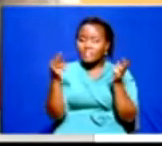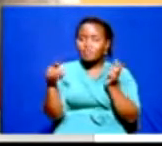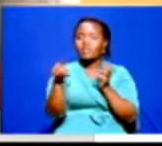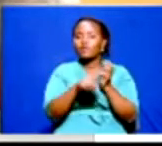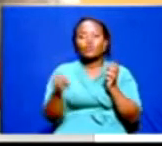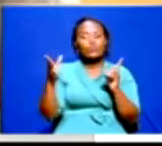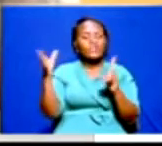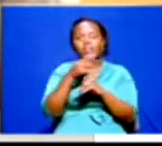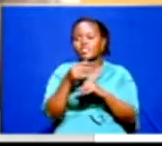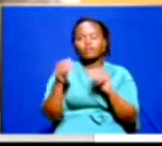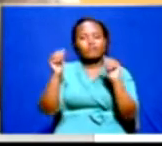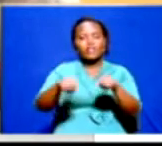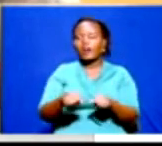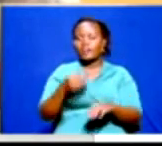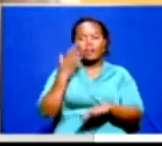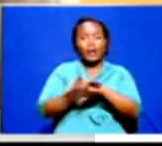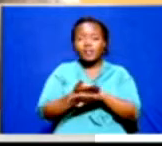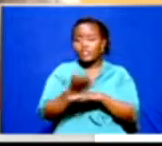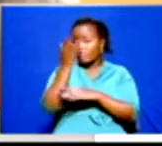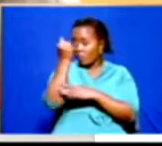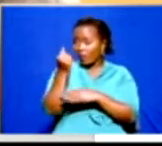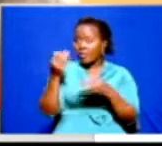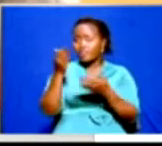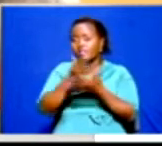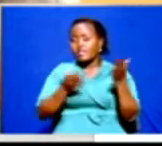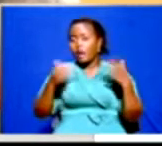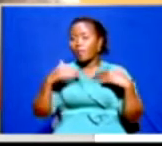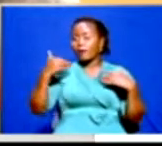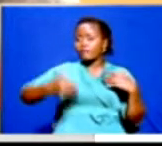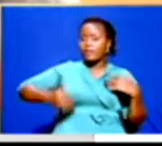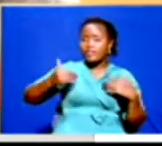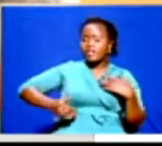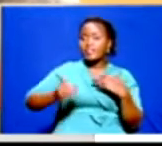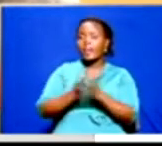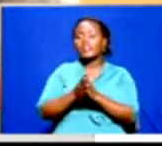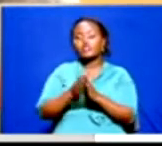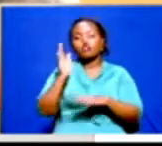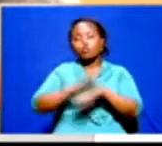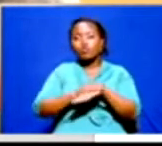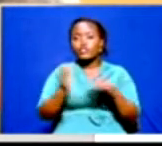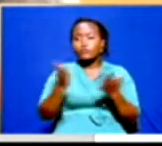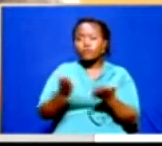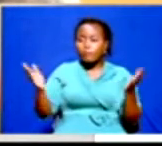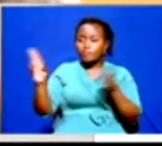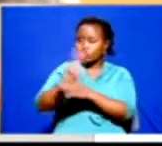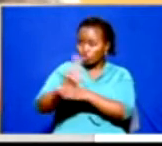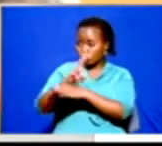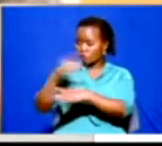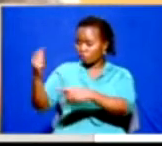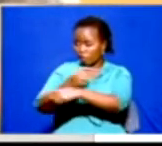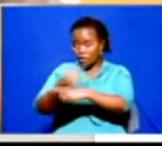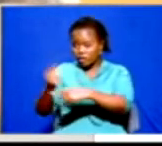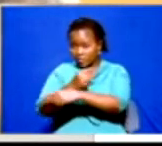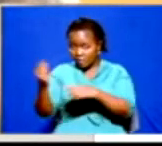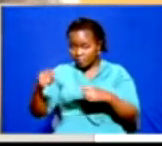health facilities that actually have theaters and have the right equipment for us to use for training. What we have done as a college is